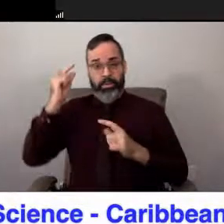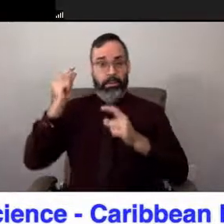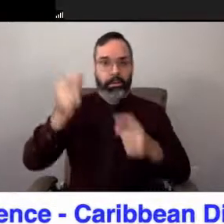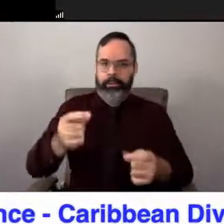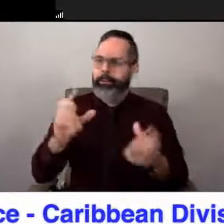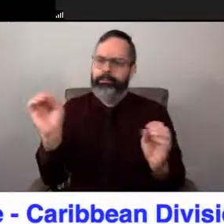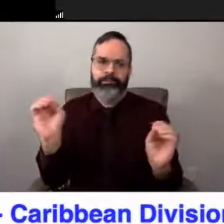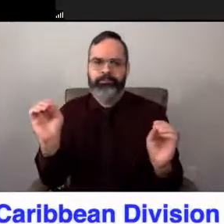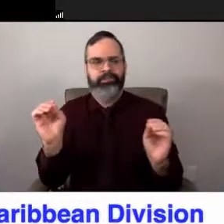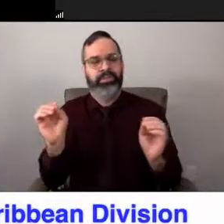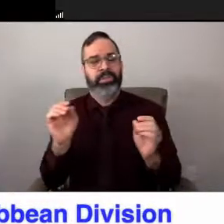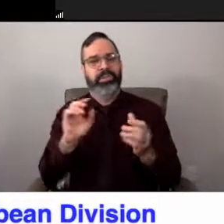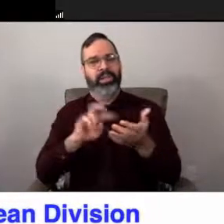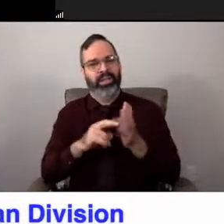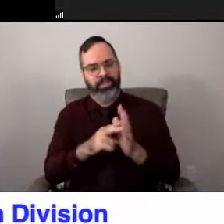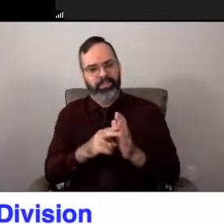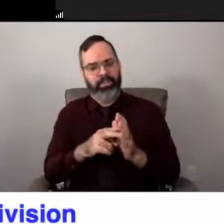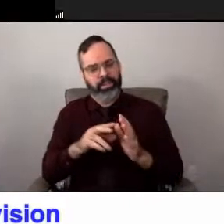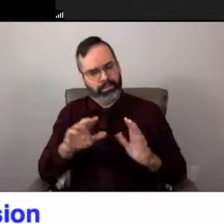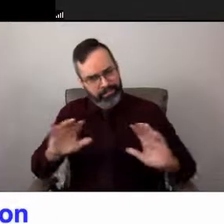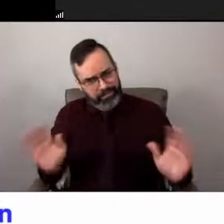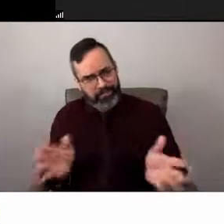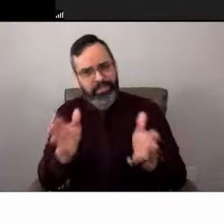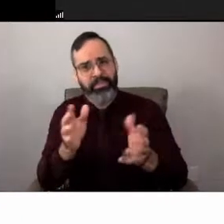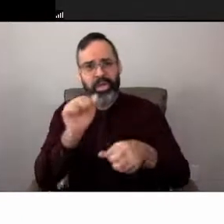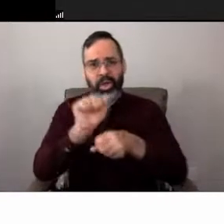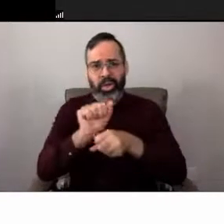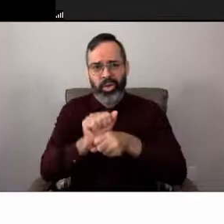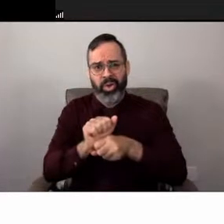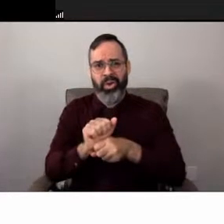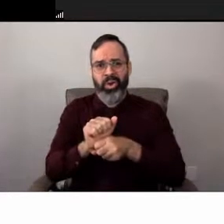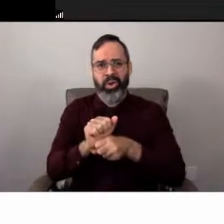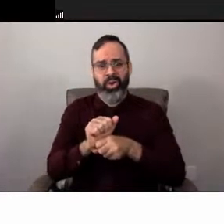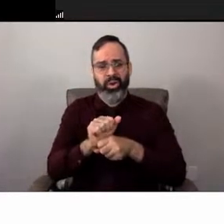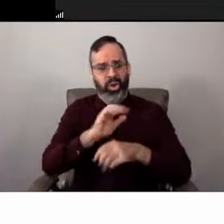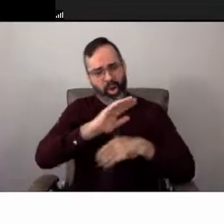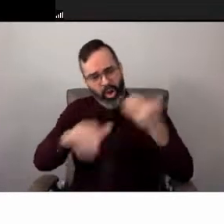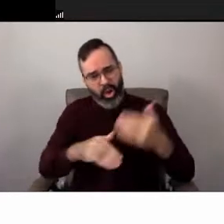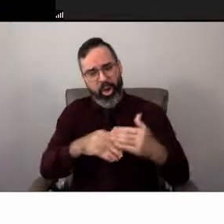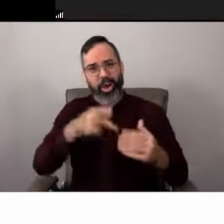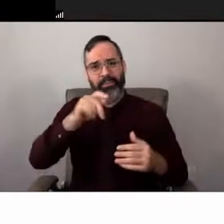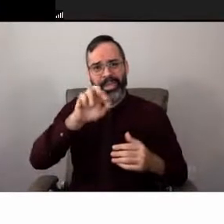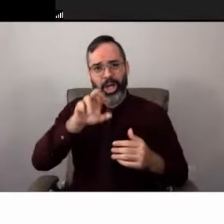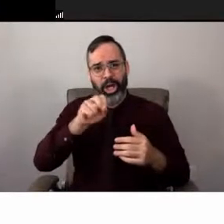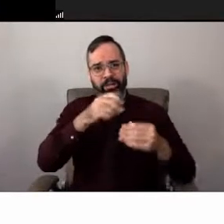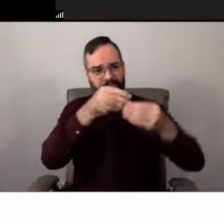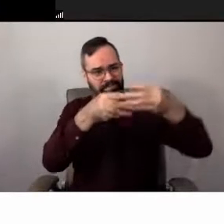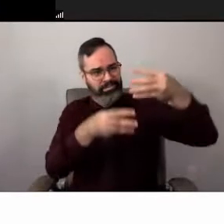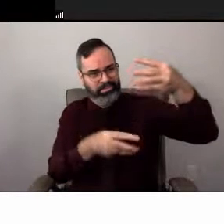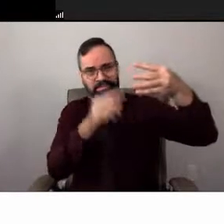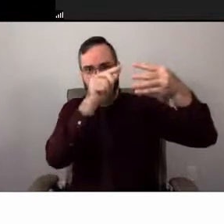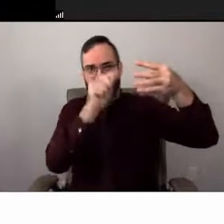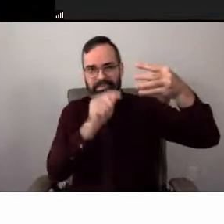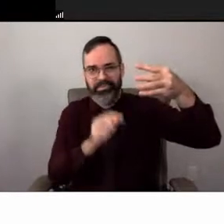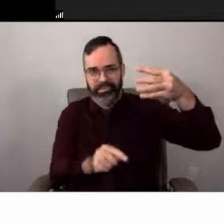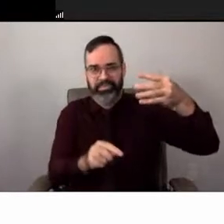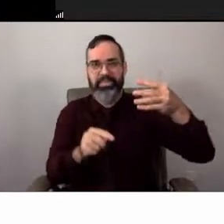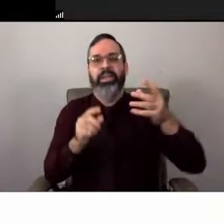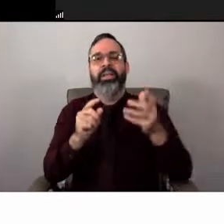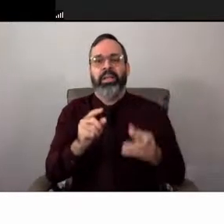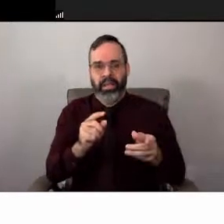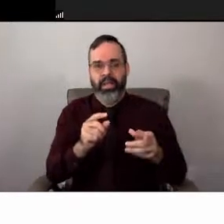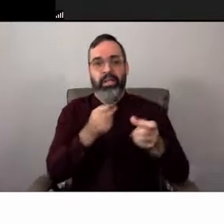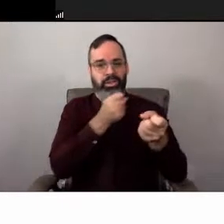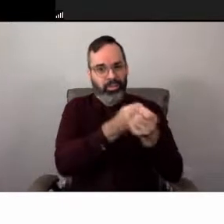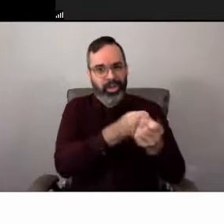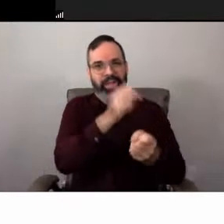to be encouraged to work across all the pillars, which is mainly their routine work, and they are supported. But